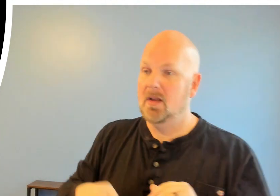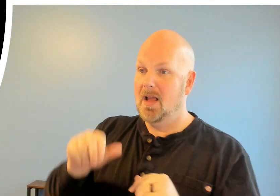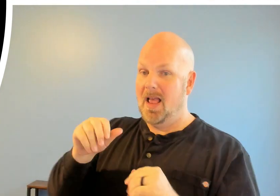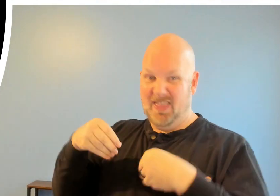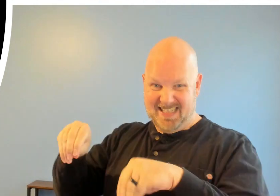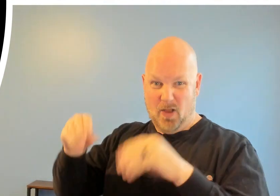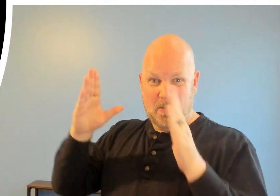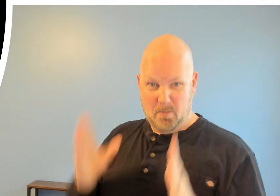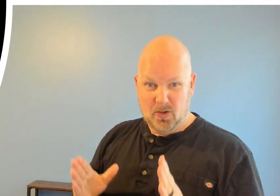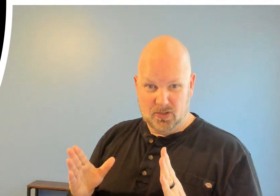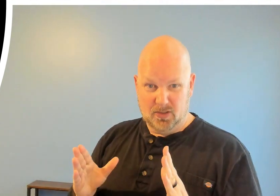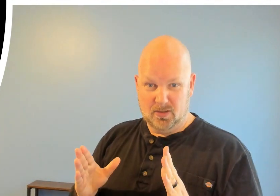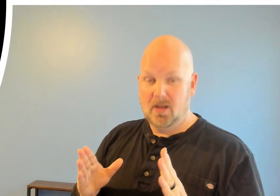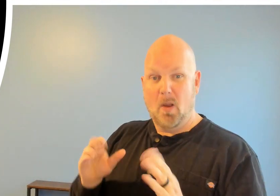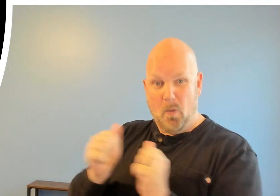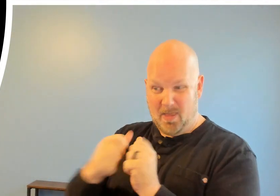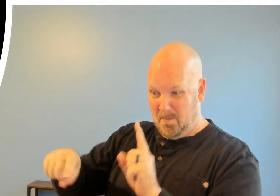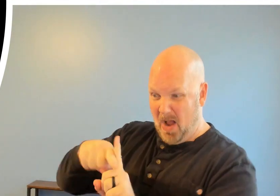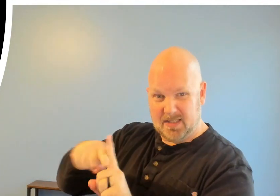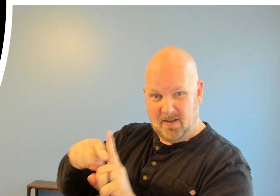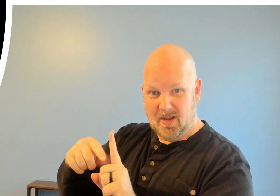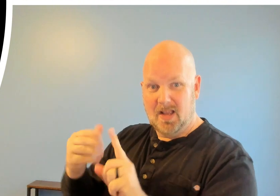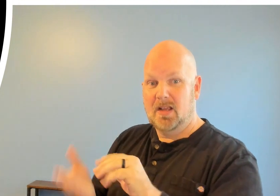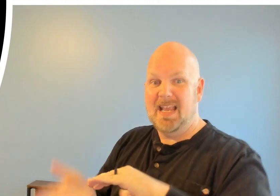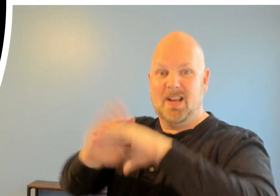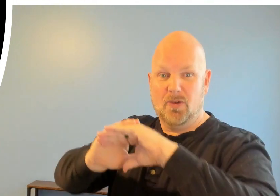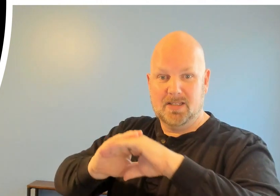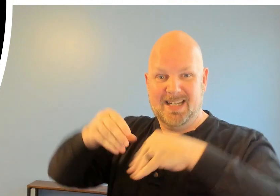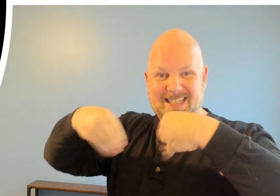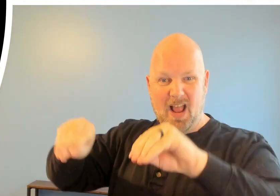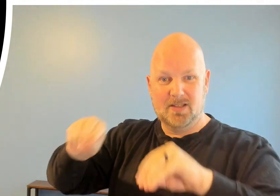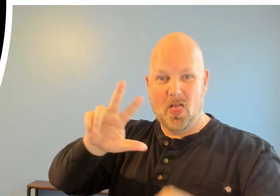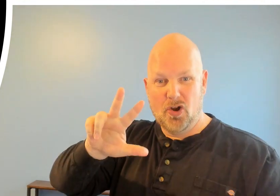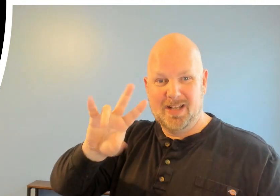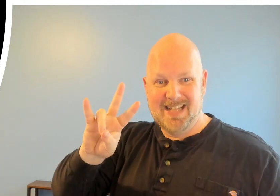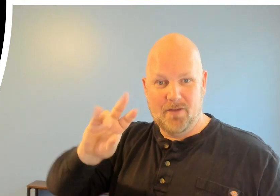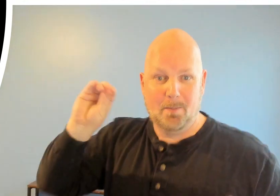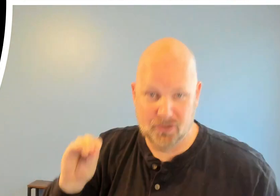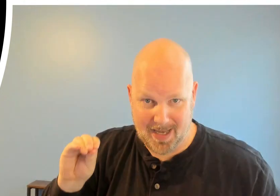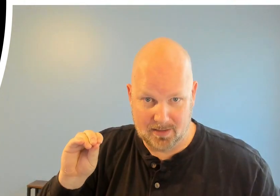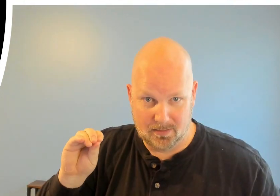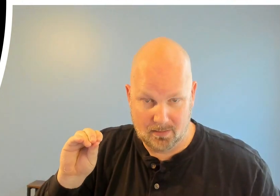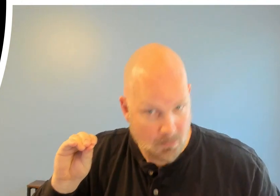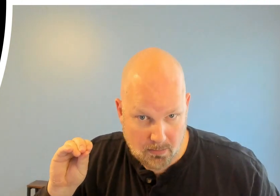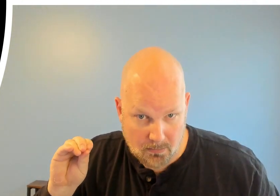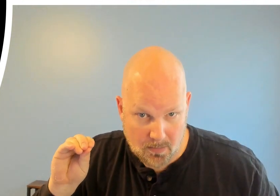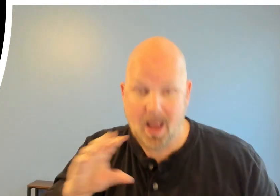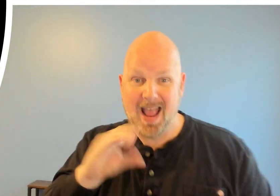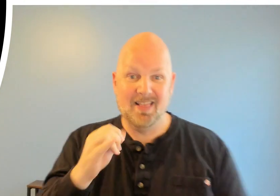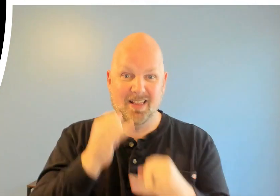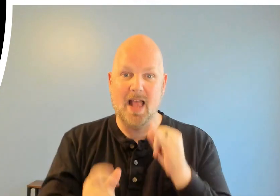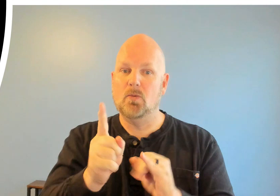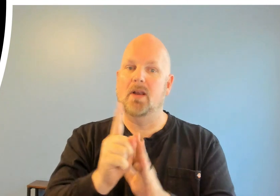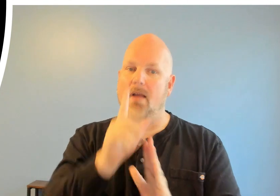outlook, the positive outlook individuals had a 37% increase in sales. And this